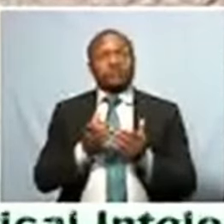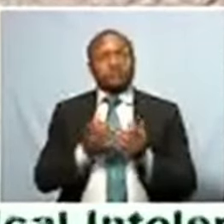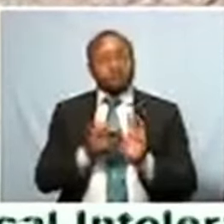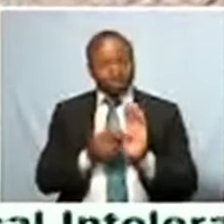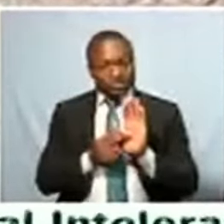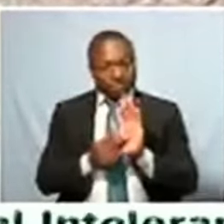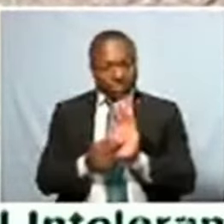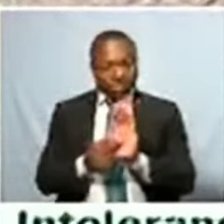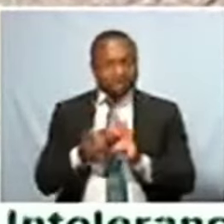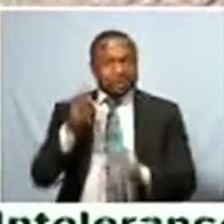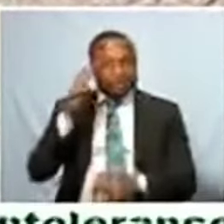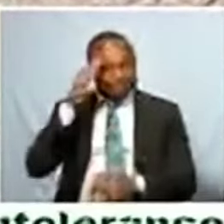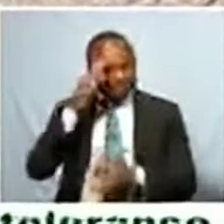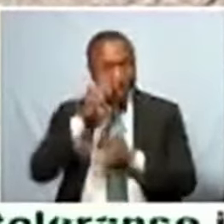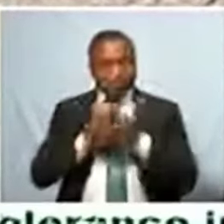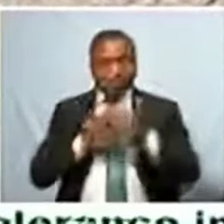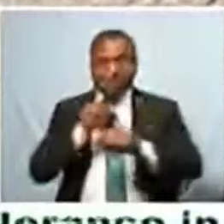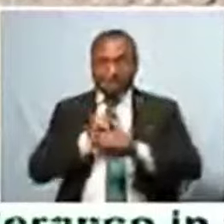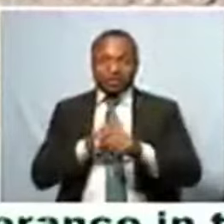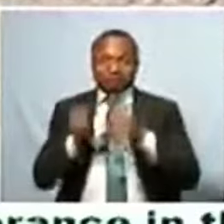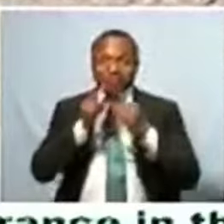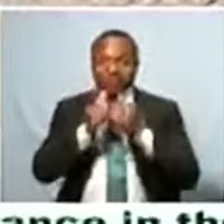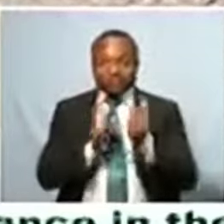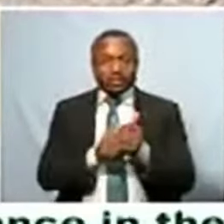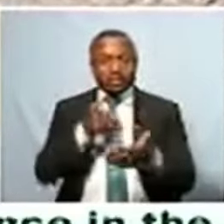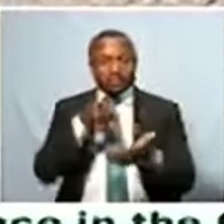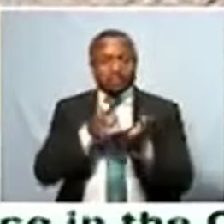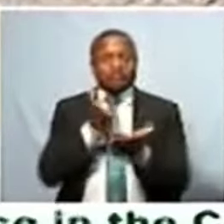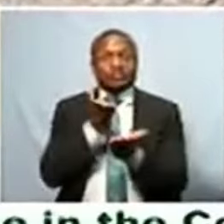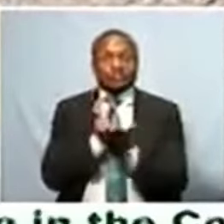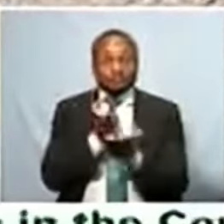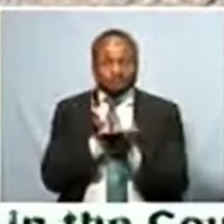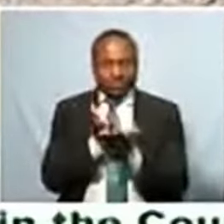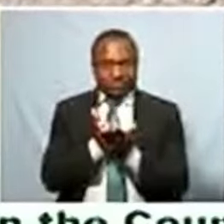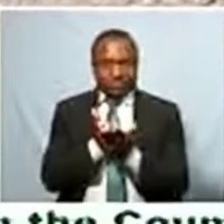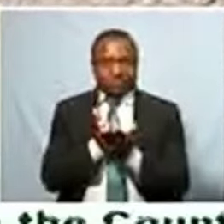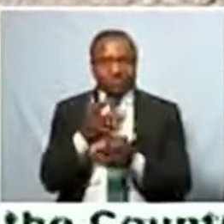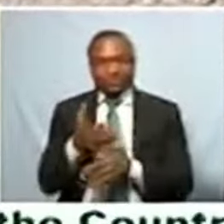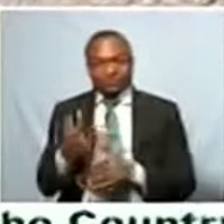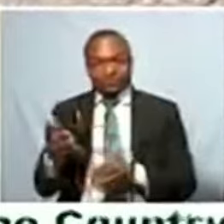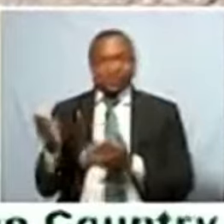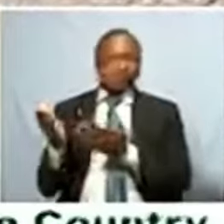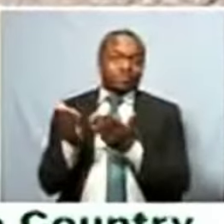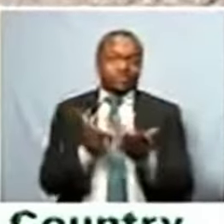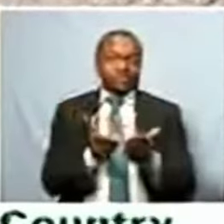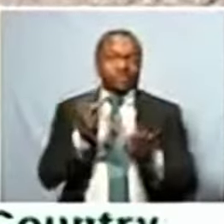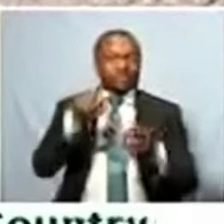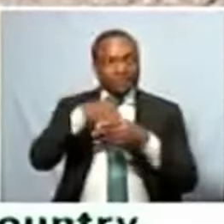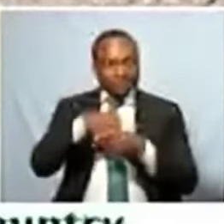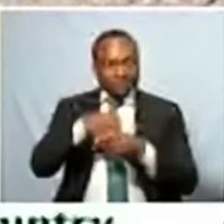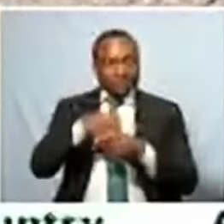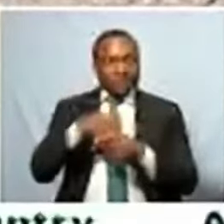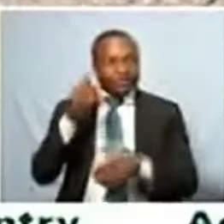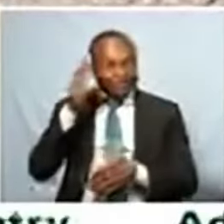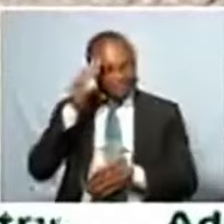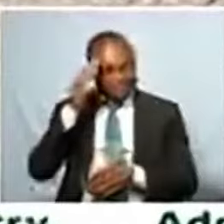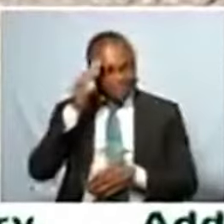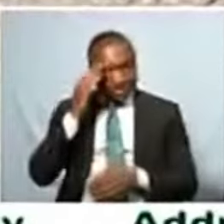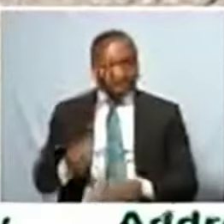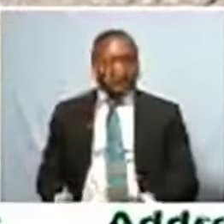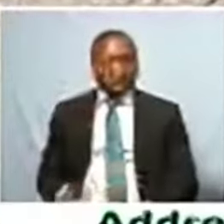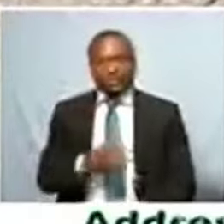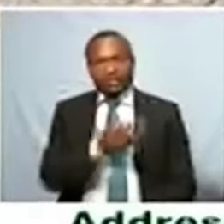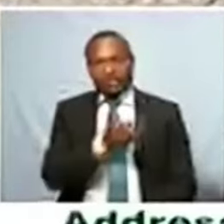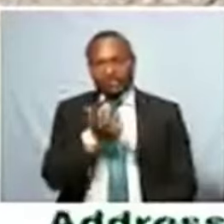know that sometimes when we are talking about these motions, there are semantics that come in. I know that there was